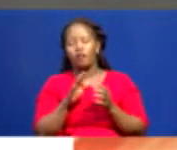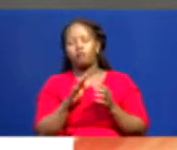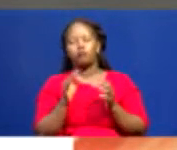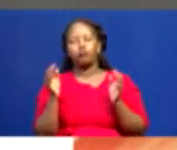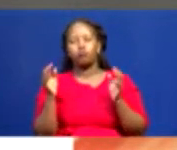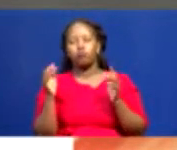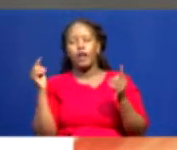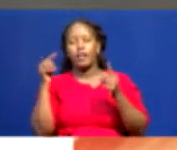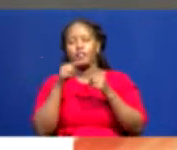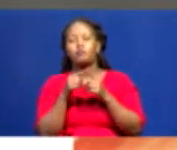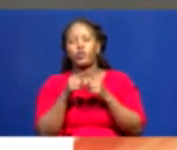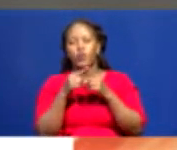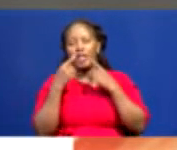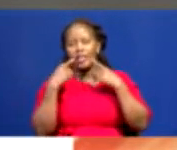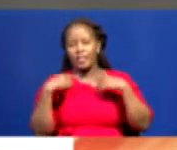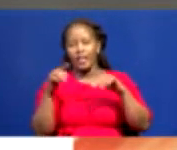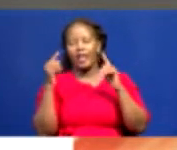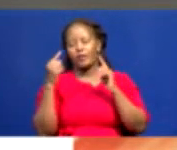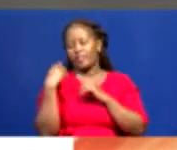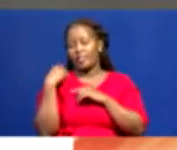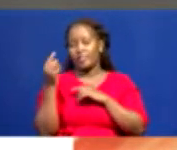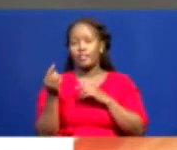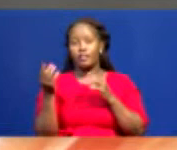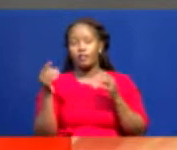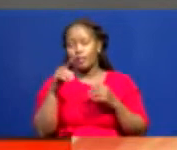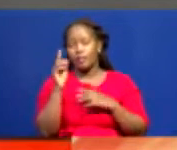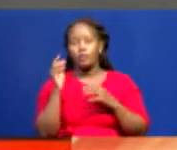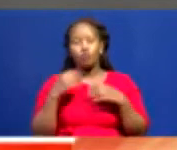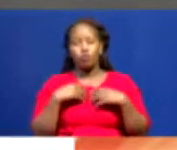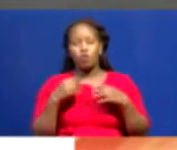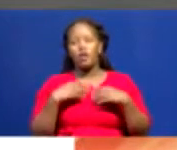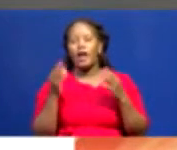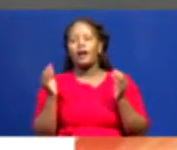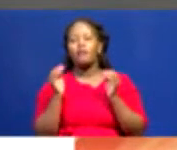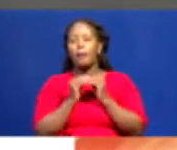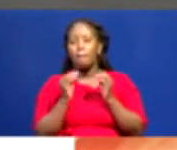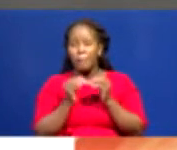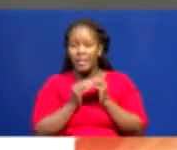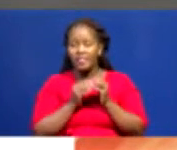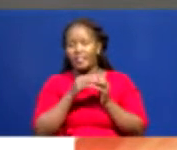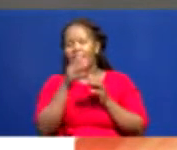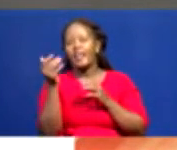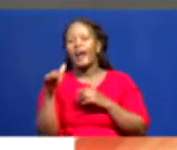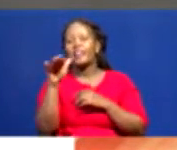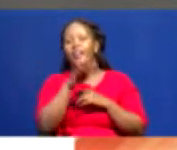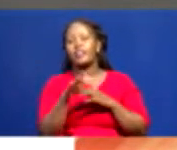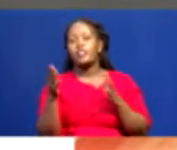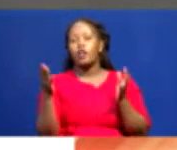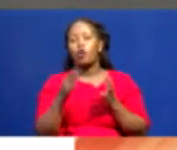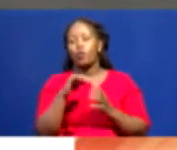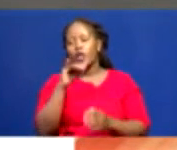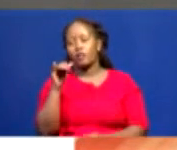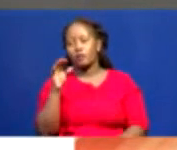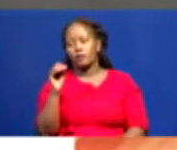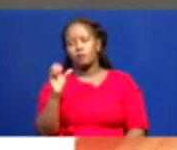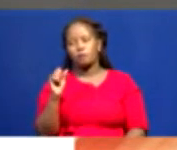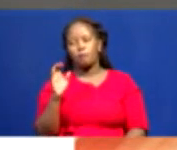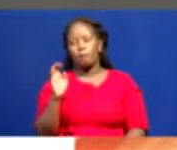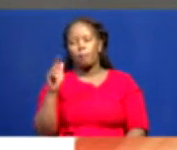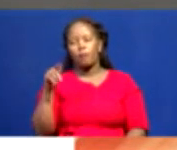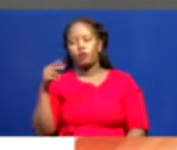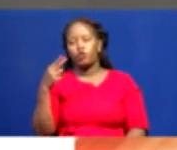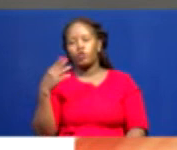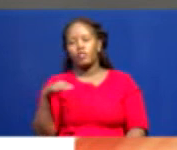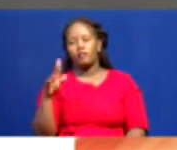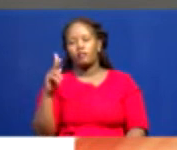Kenya Coalition yesterday announced that they will be holding kamkunjis. Other grounds are the Joseph Kangethe and the